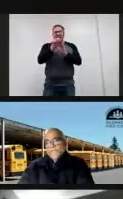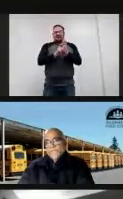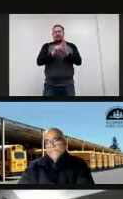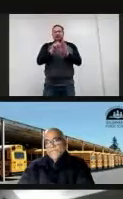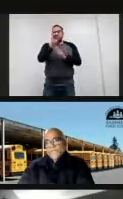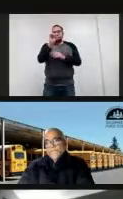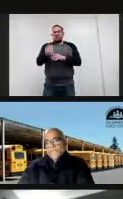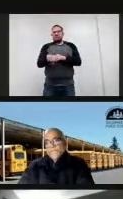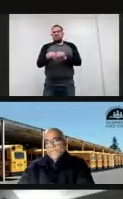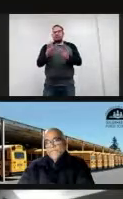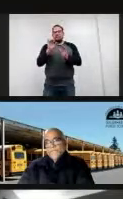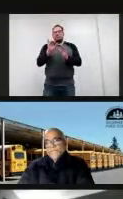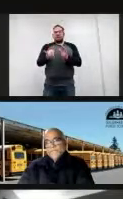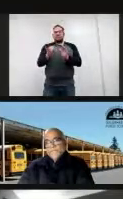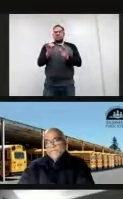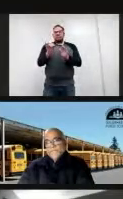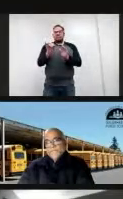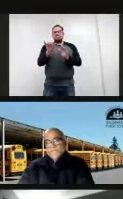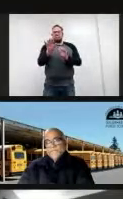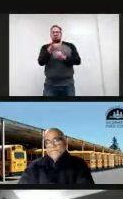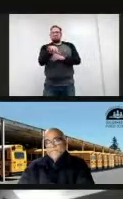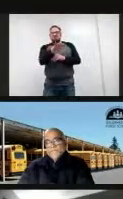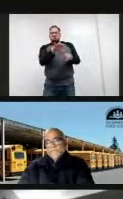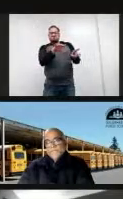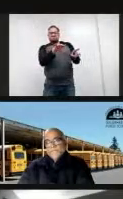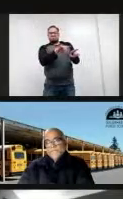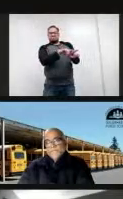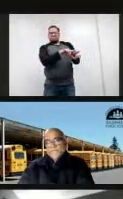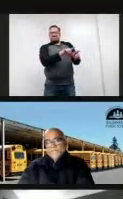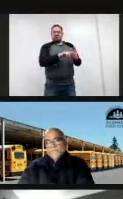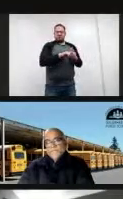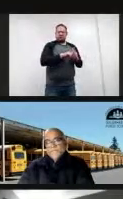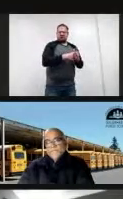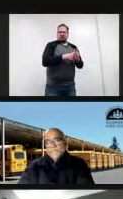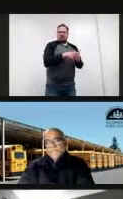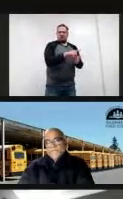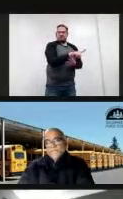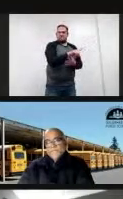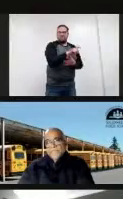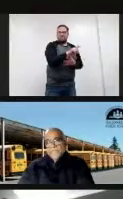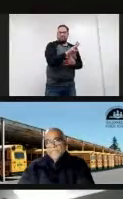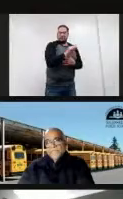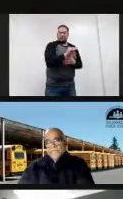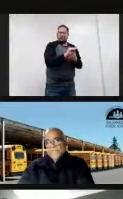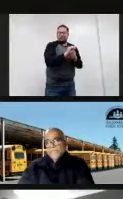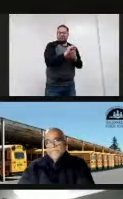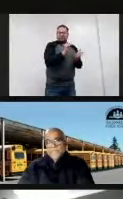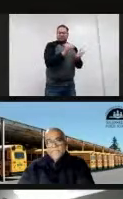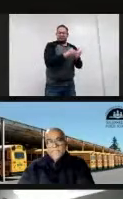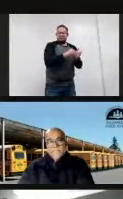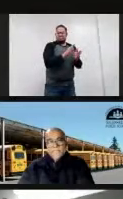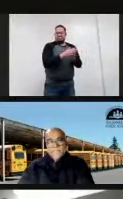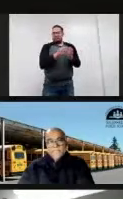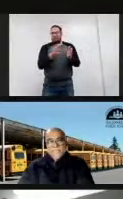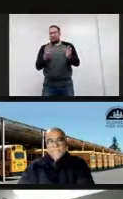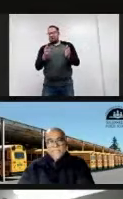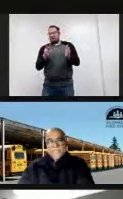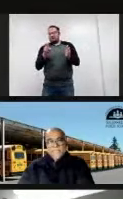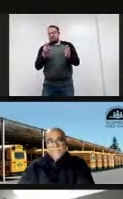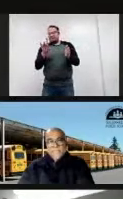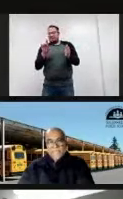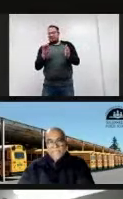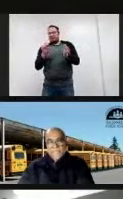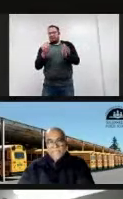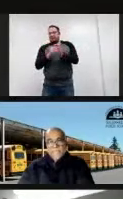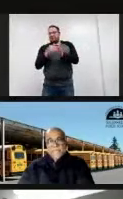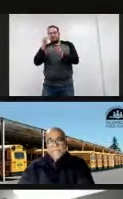usually anywhere from like starting 160 to 280 at year